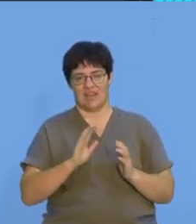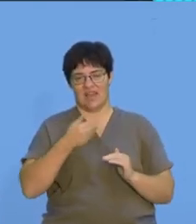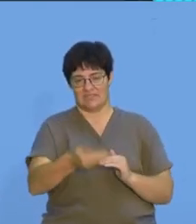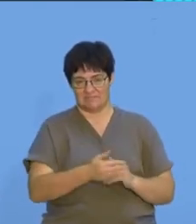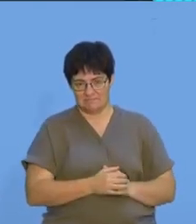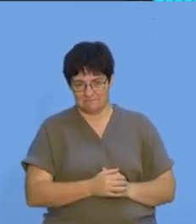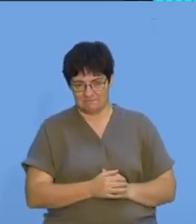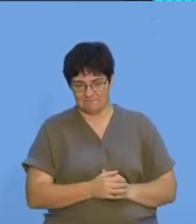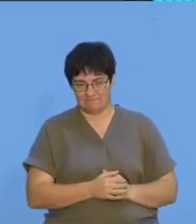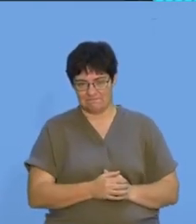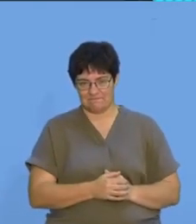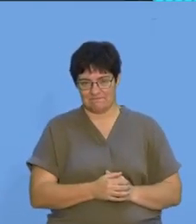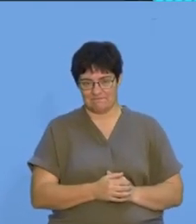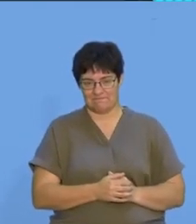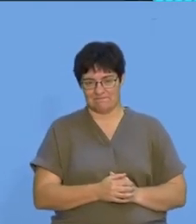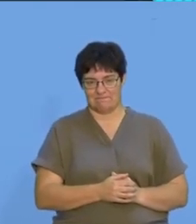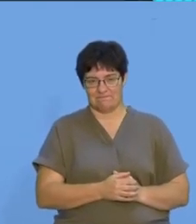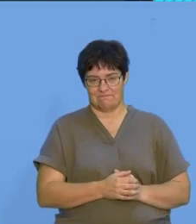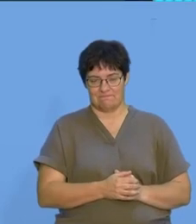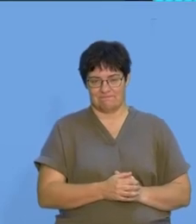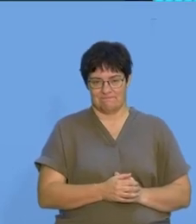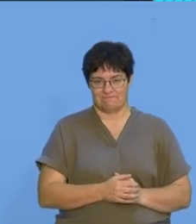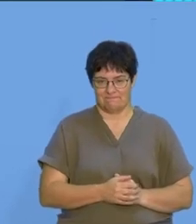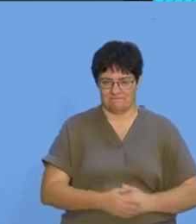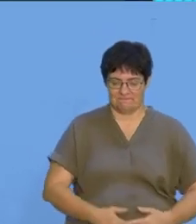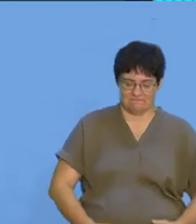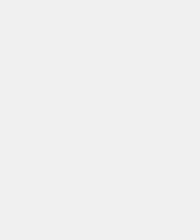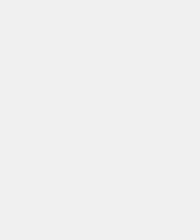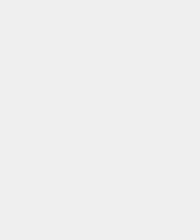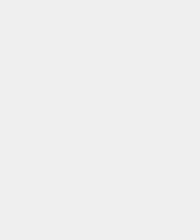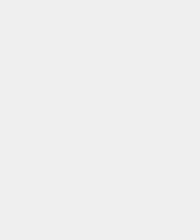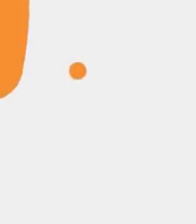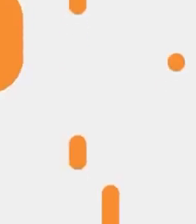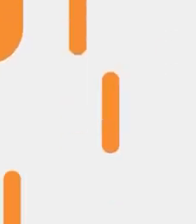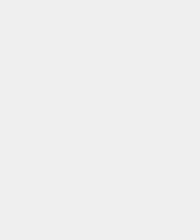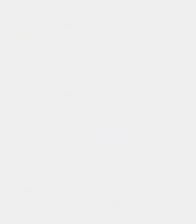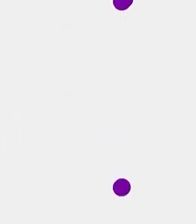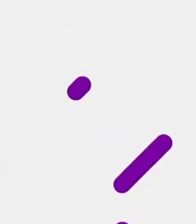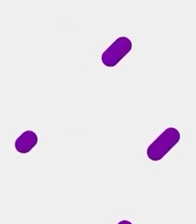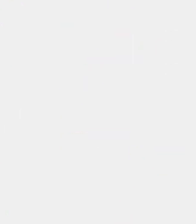explore percentage composition in our second segment. Let's take a short break for now.